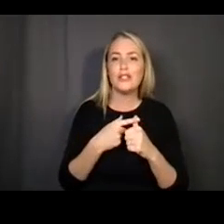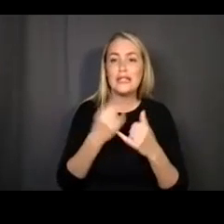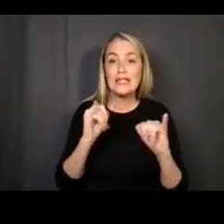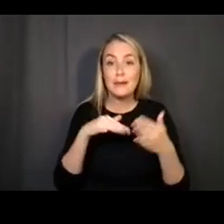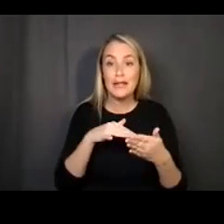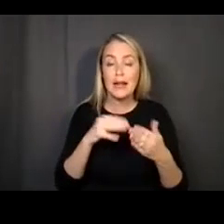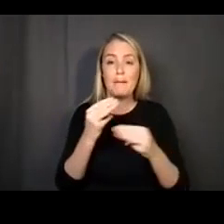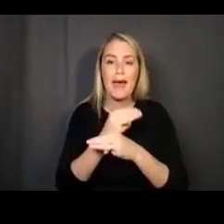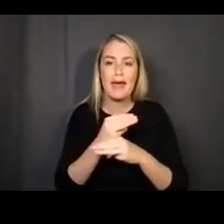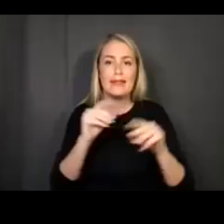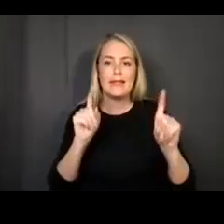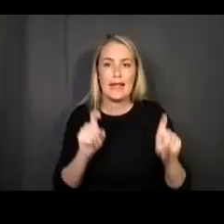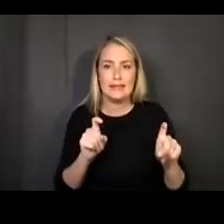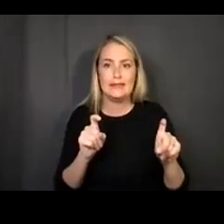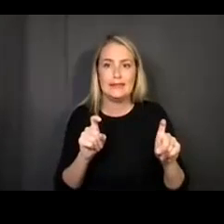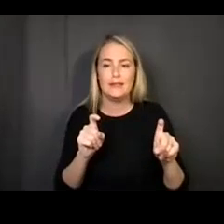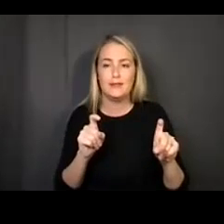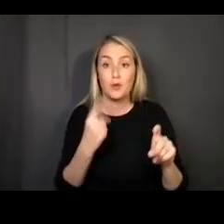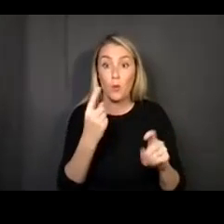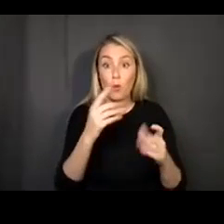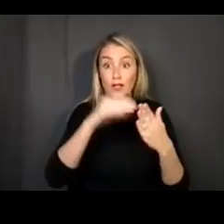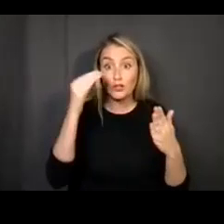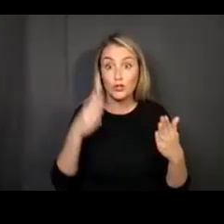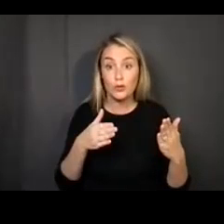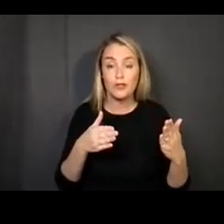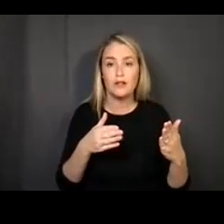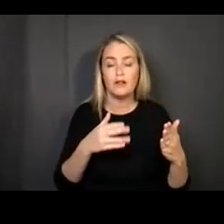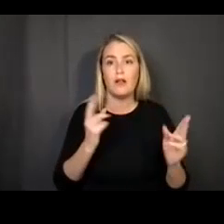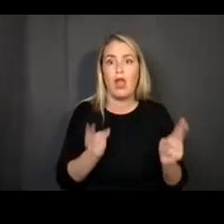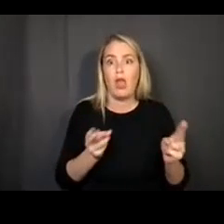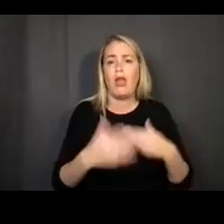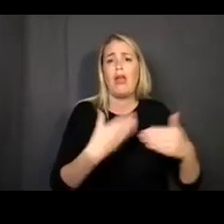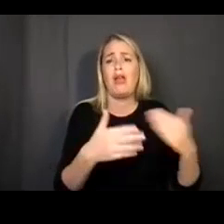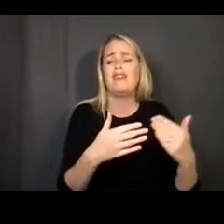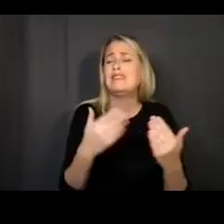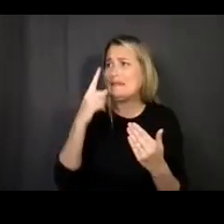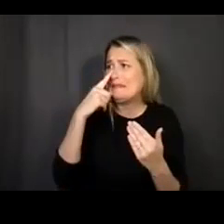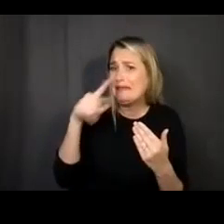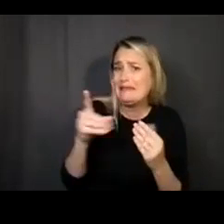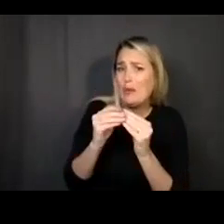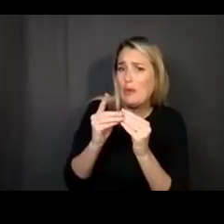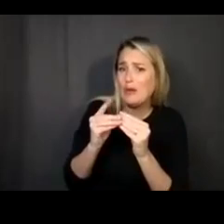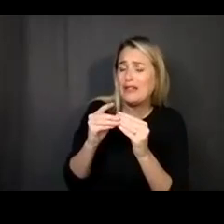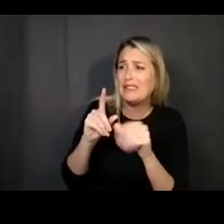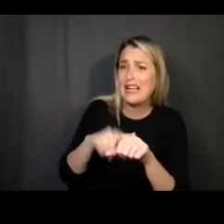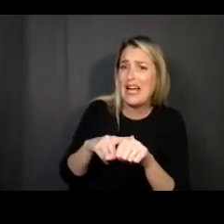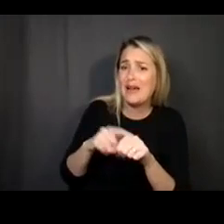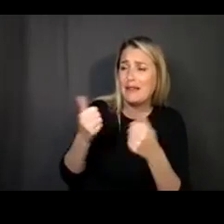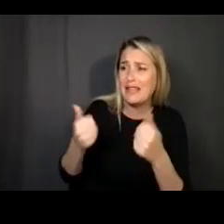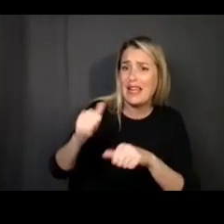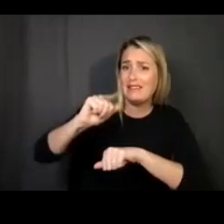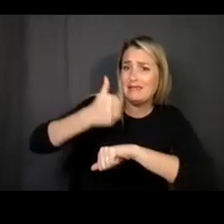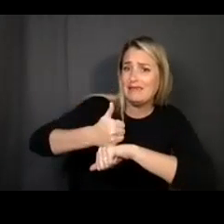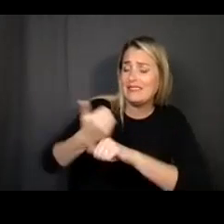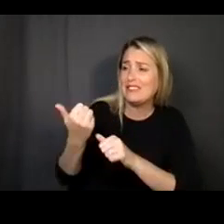quiz, and a student, kind of rushed through it and wanted another chance. So they emailed through inbox, could you reset another